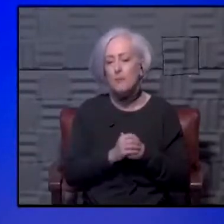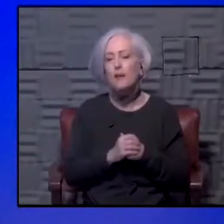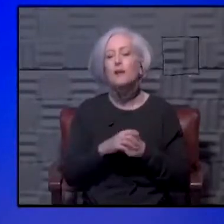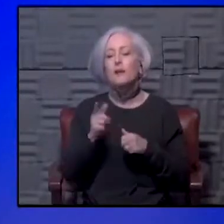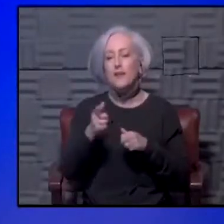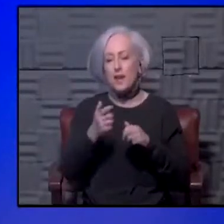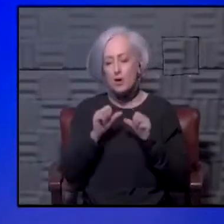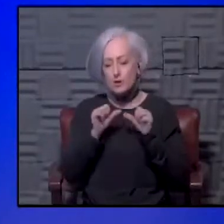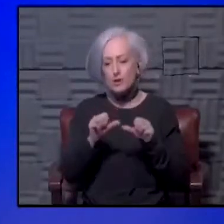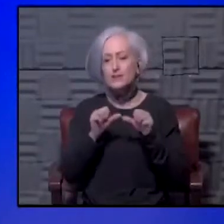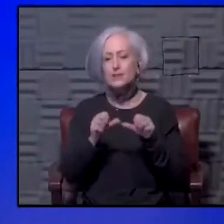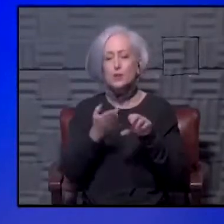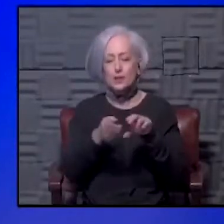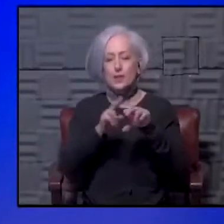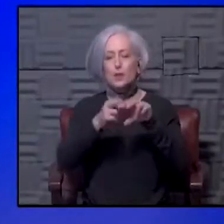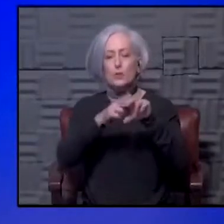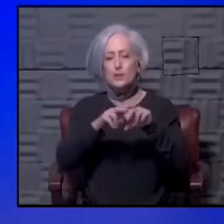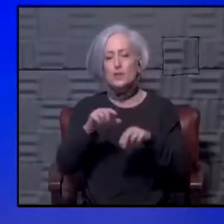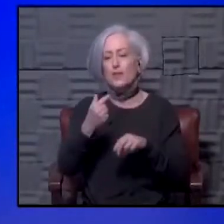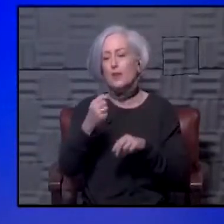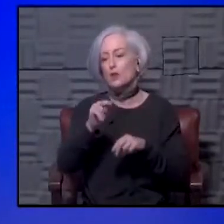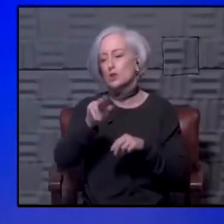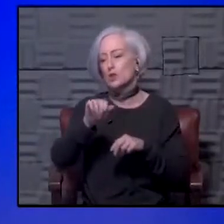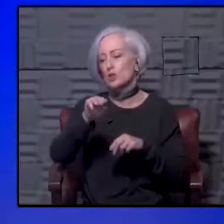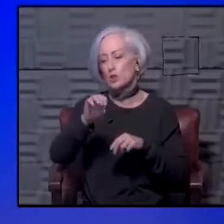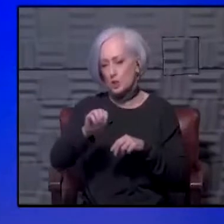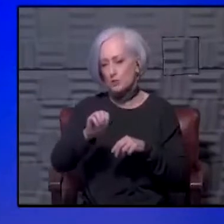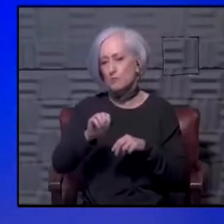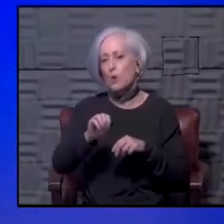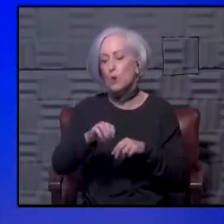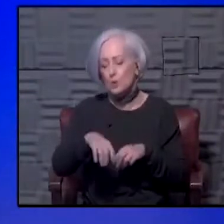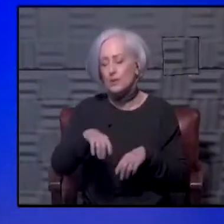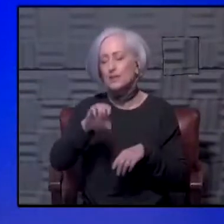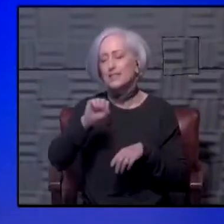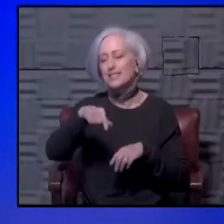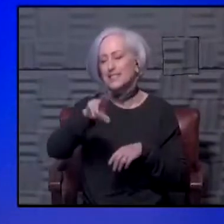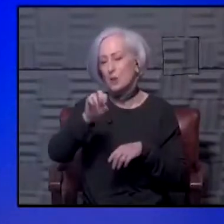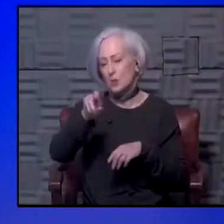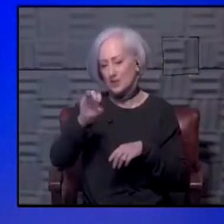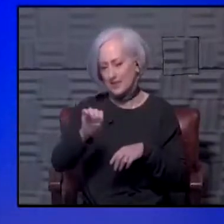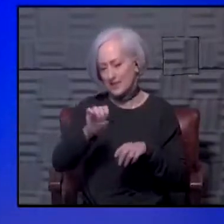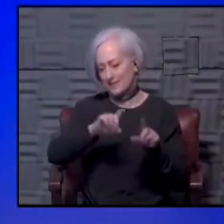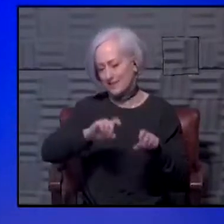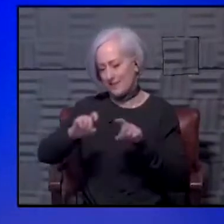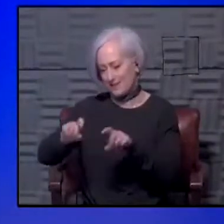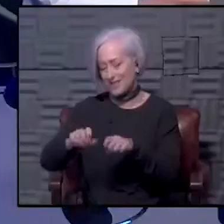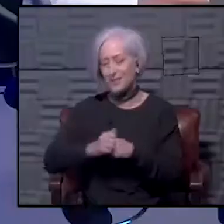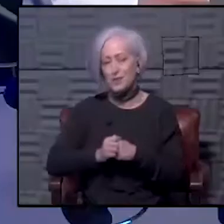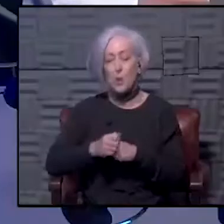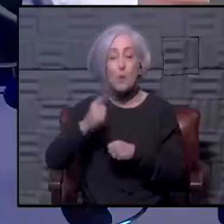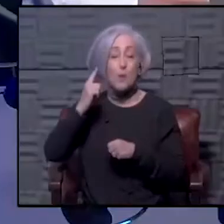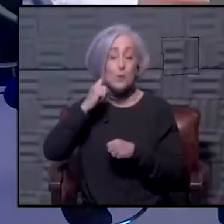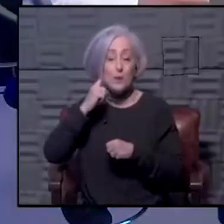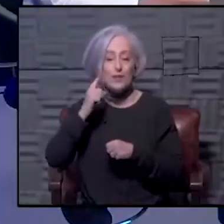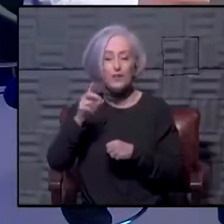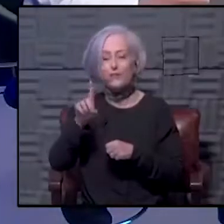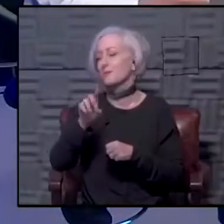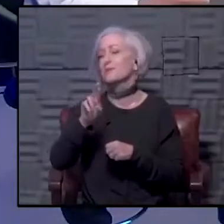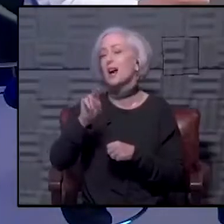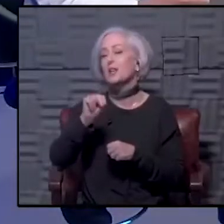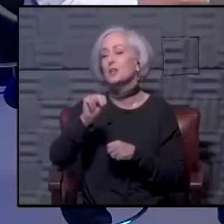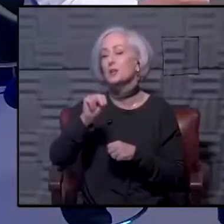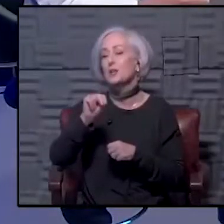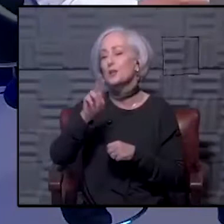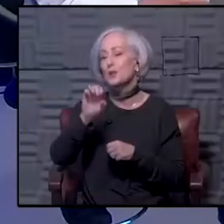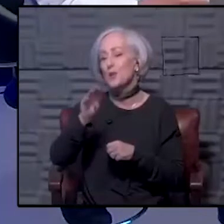to be on top of that and, hopefully get some more guidance from Dr. Norman as well. He's always a good source for that. All right, here we go with the bonus